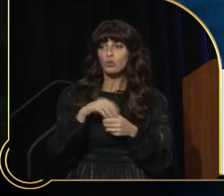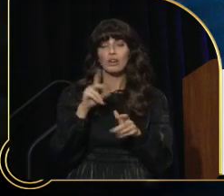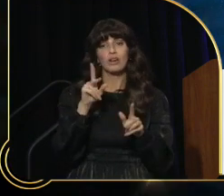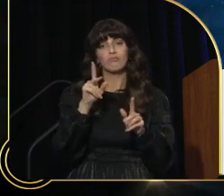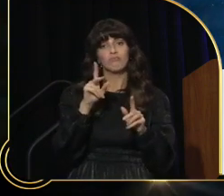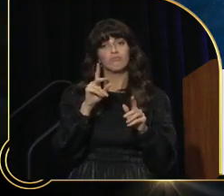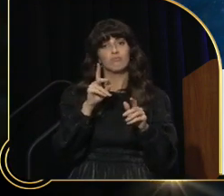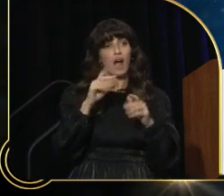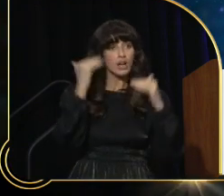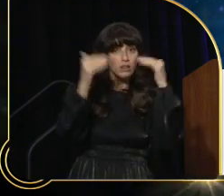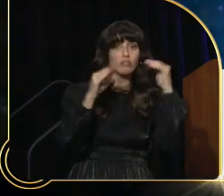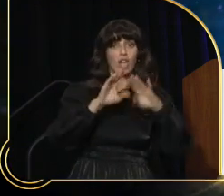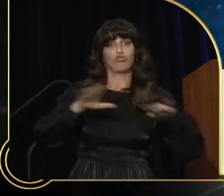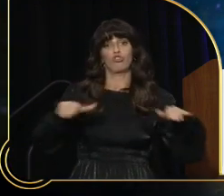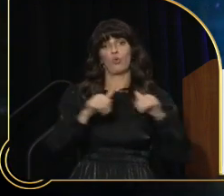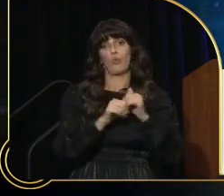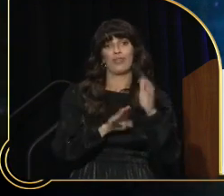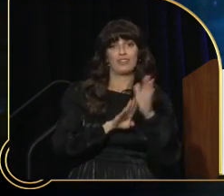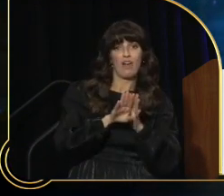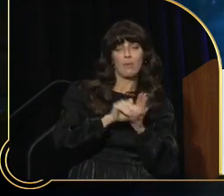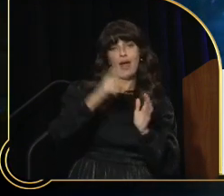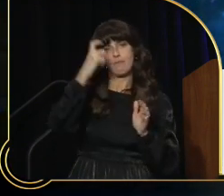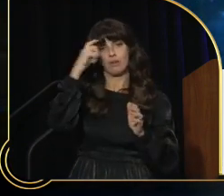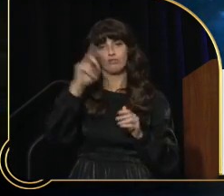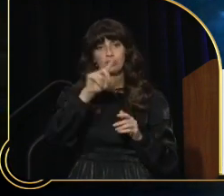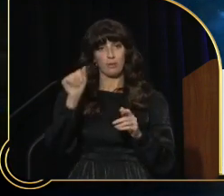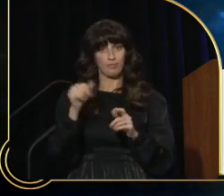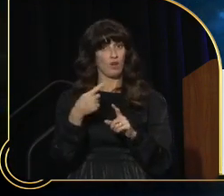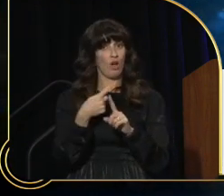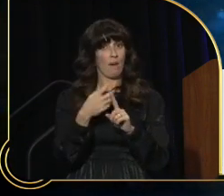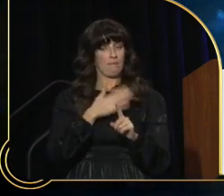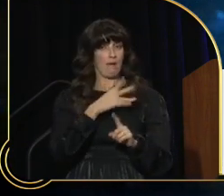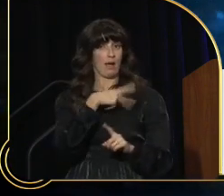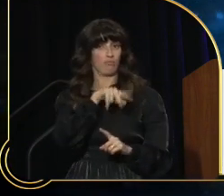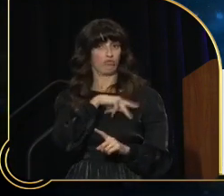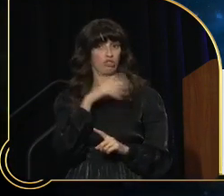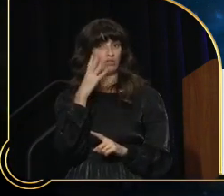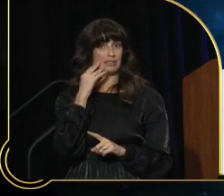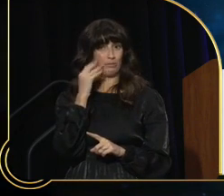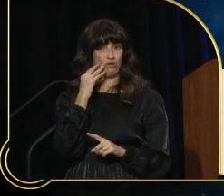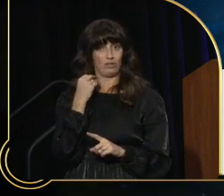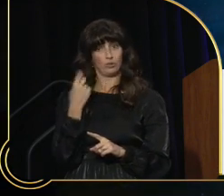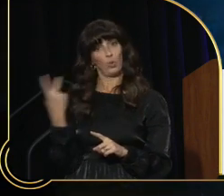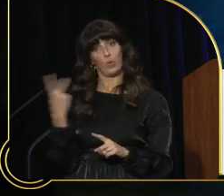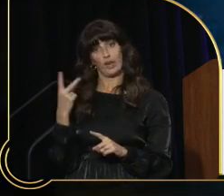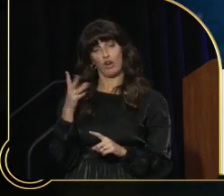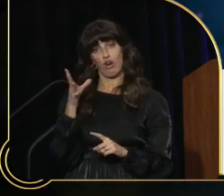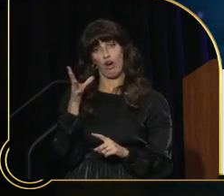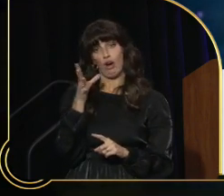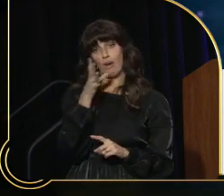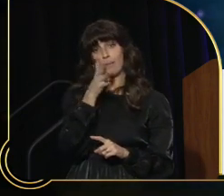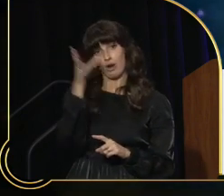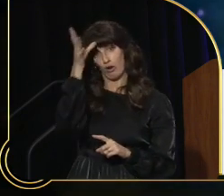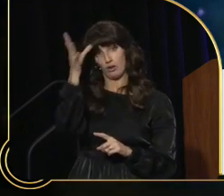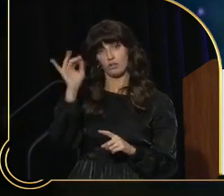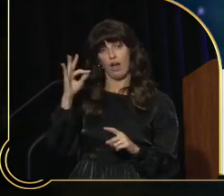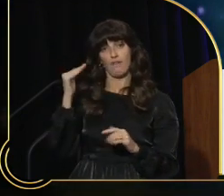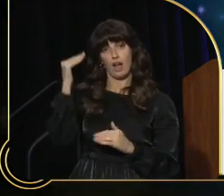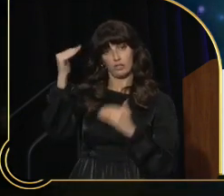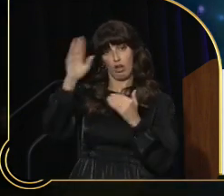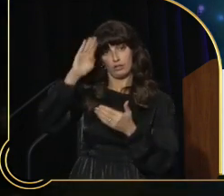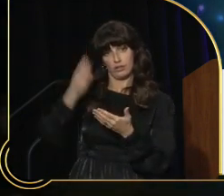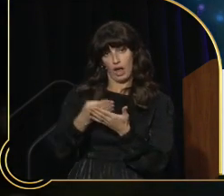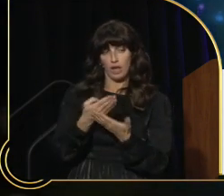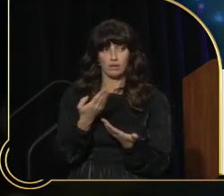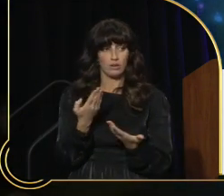mental disabilities. I will tell you from a personal standpoint, speaking for Al and me, as the parents of an adult son who has